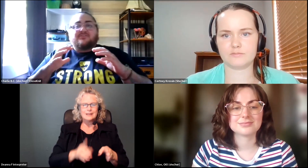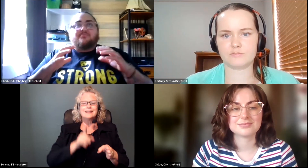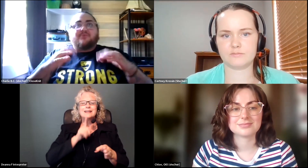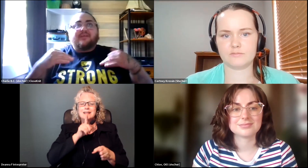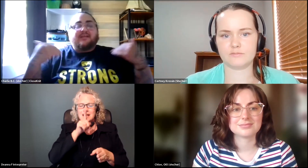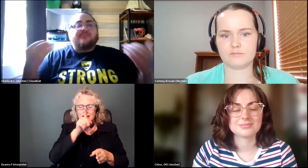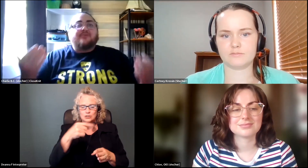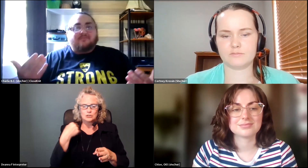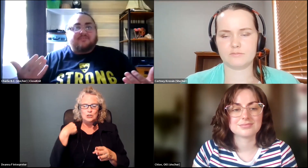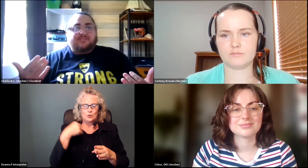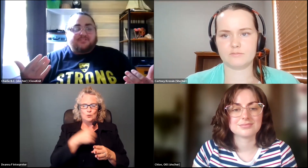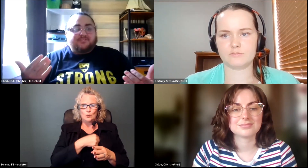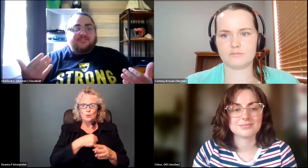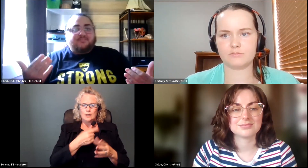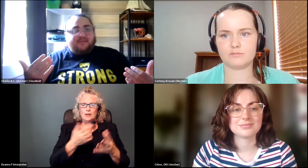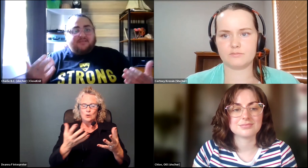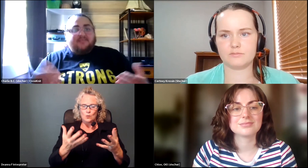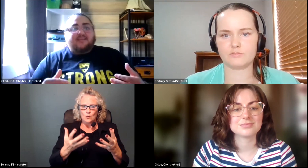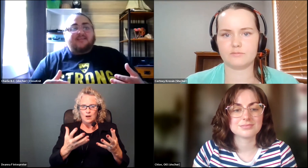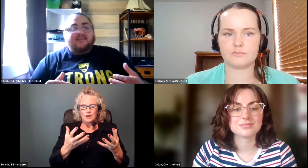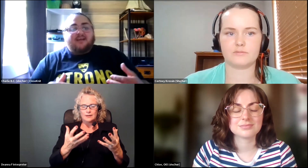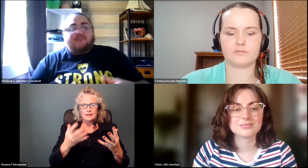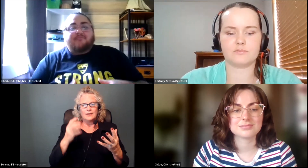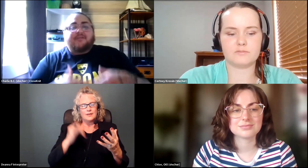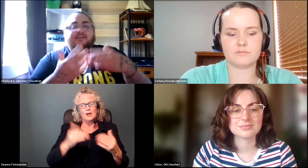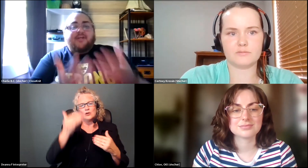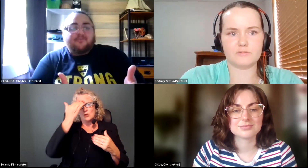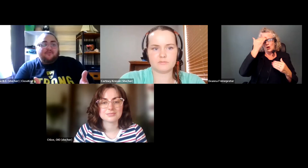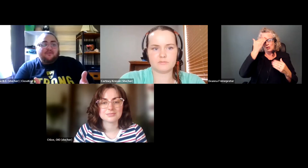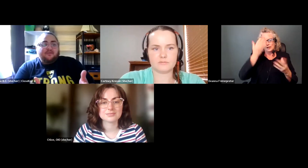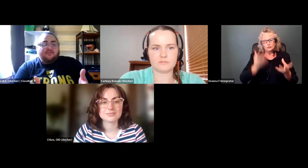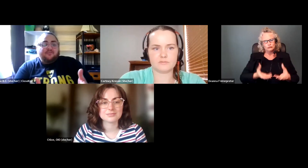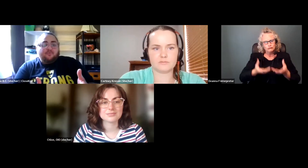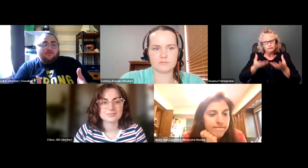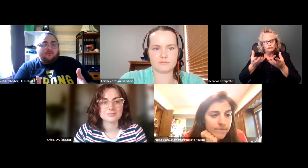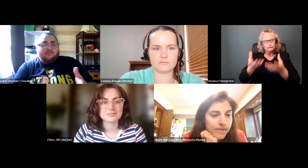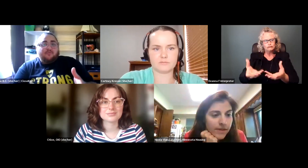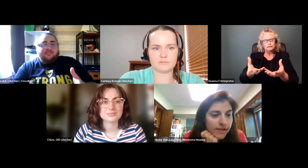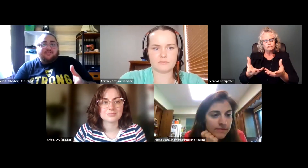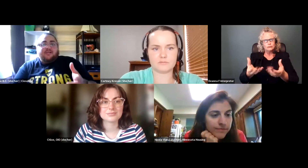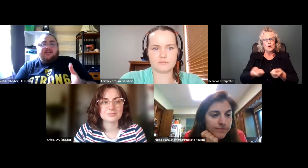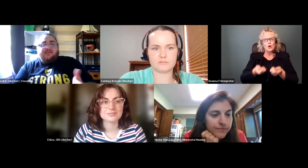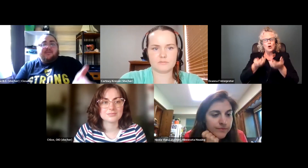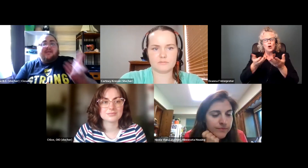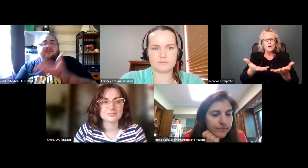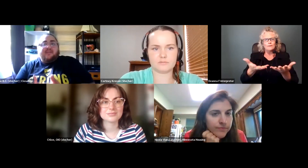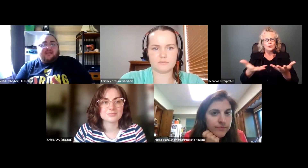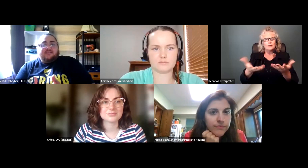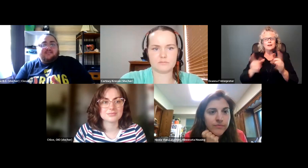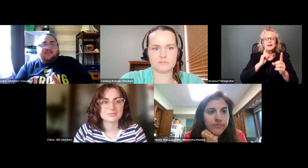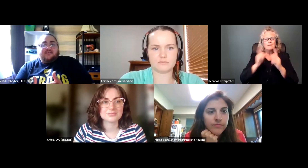about bringing a new conversation to the space and offering another tool, which I know